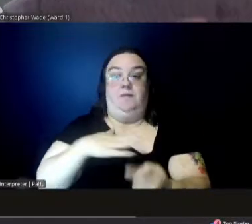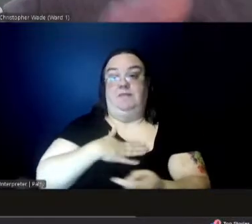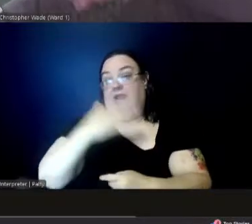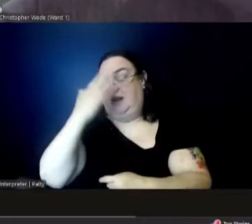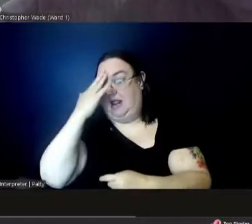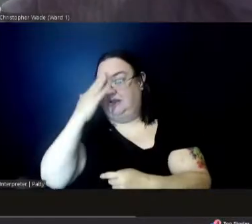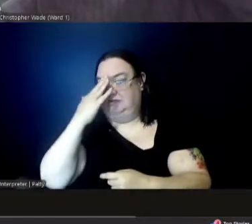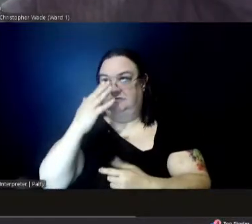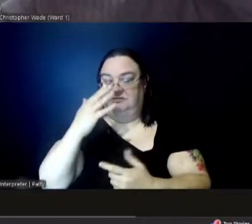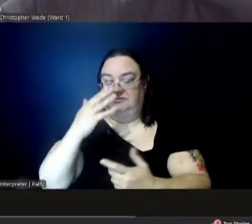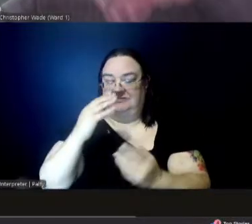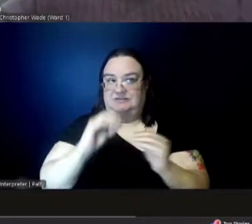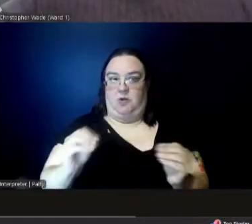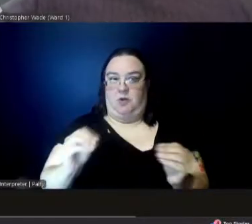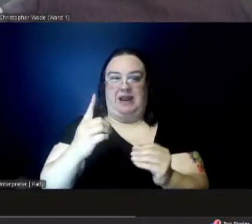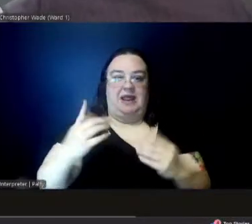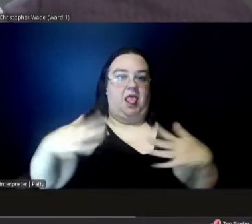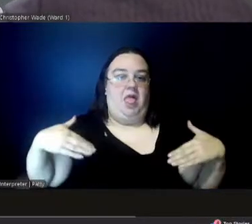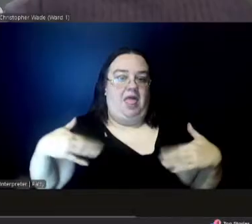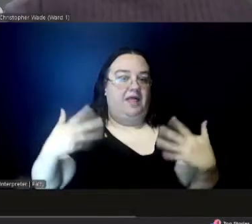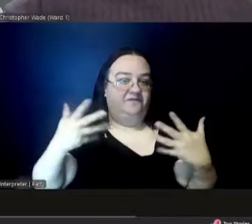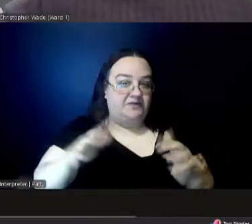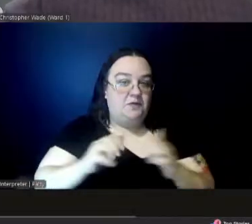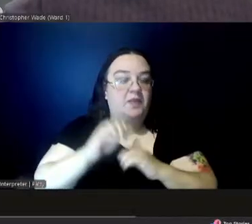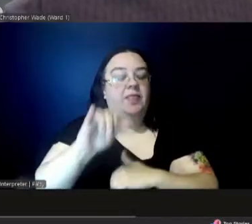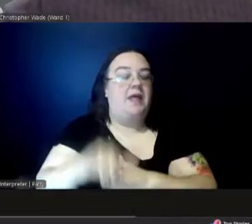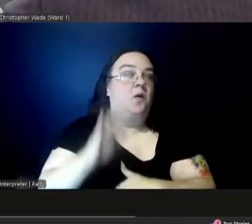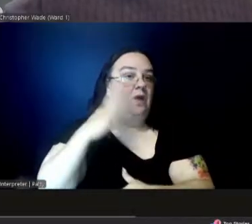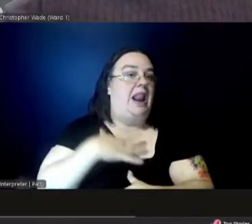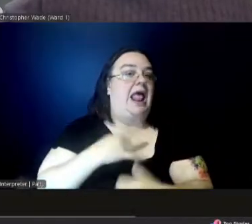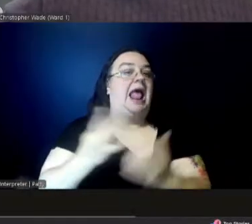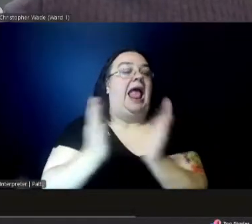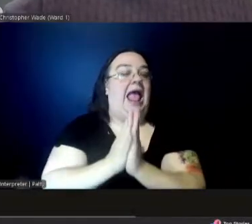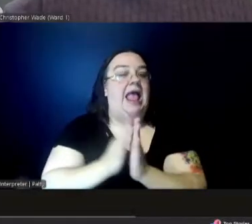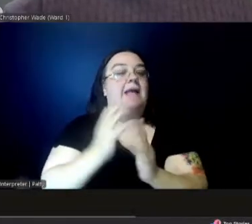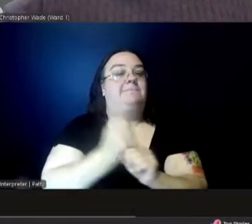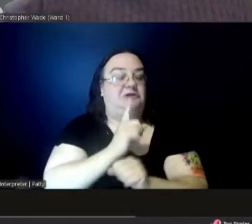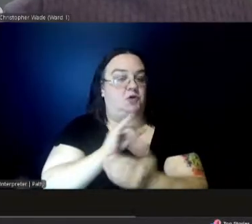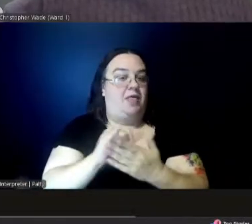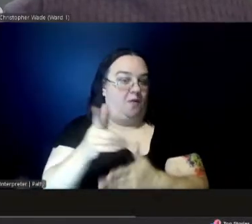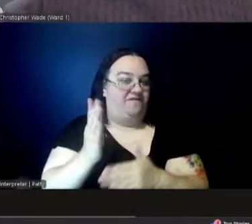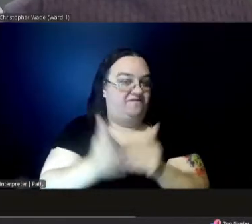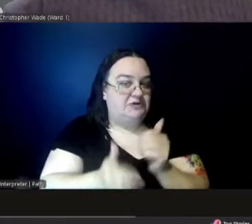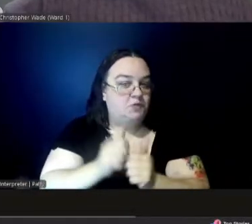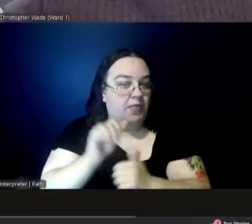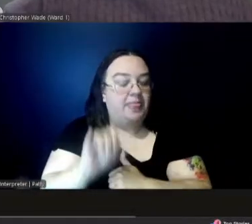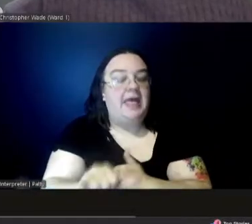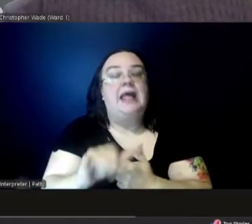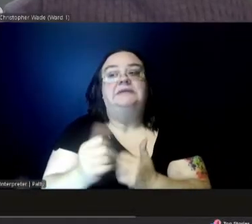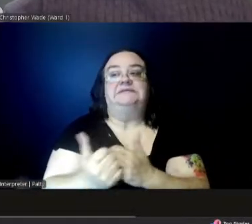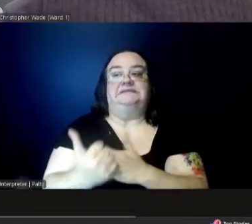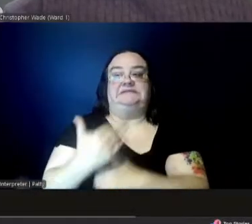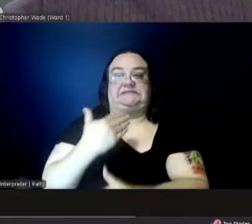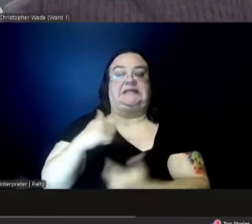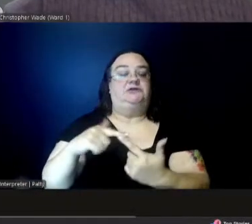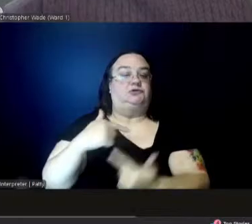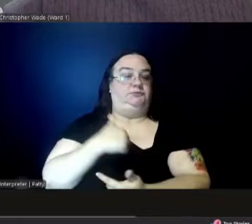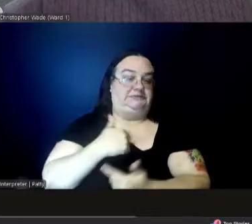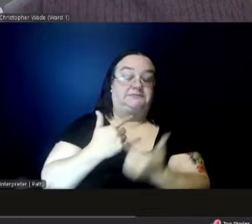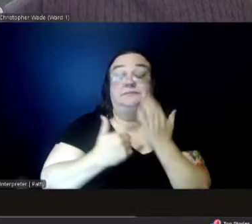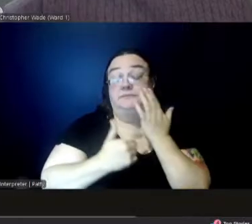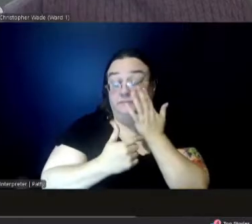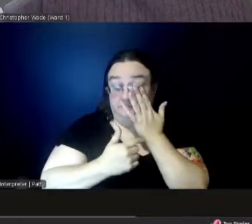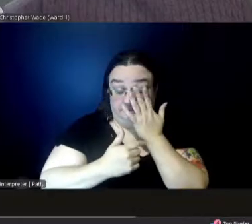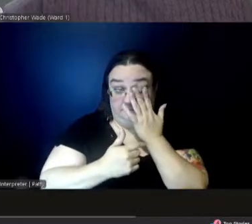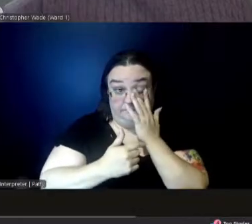yet. I would like to ask you to complete that and send it to me